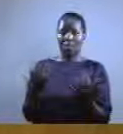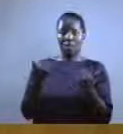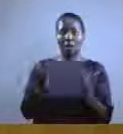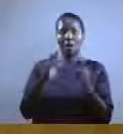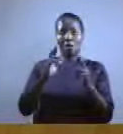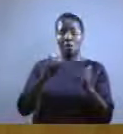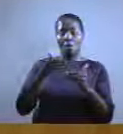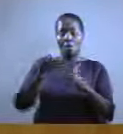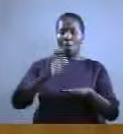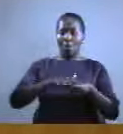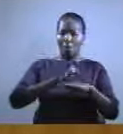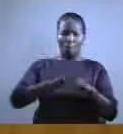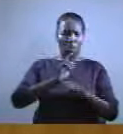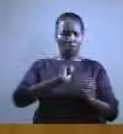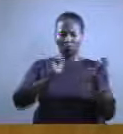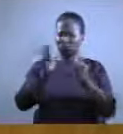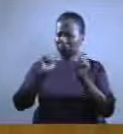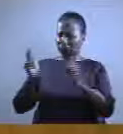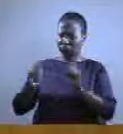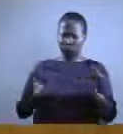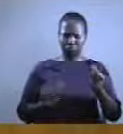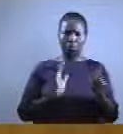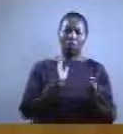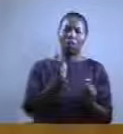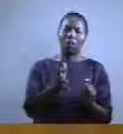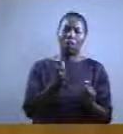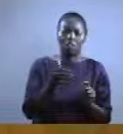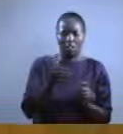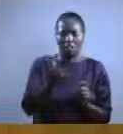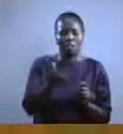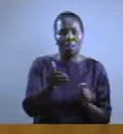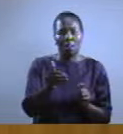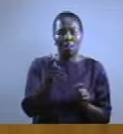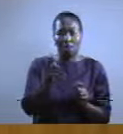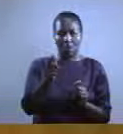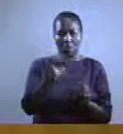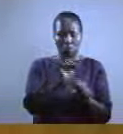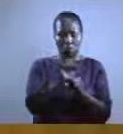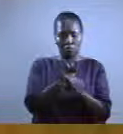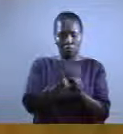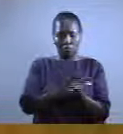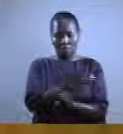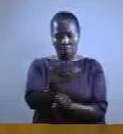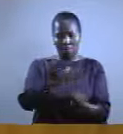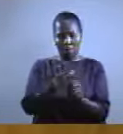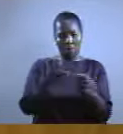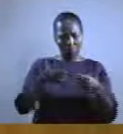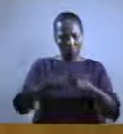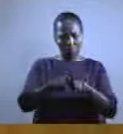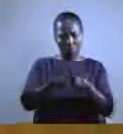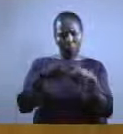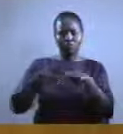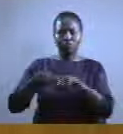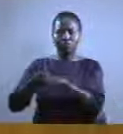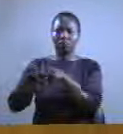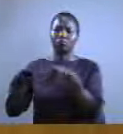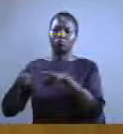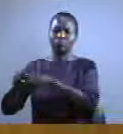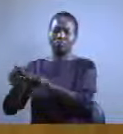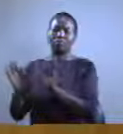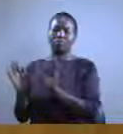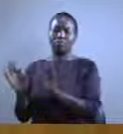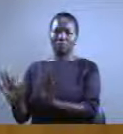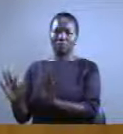many changes we would like to see to streamline our labour dispensation more, lifted out by